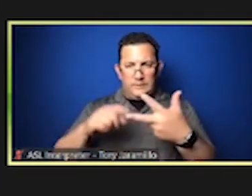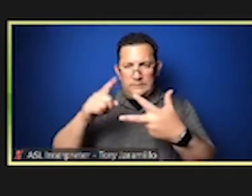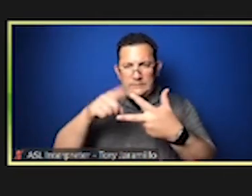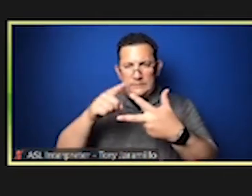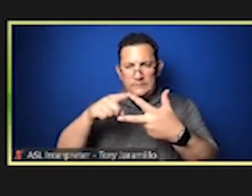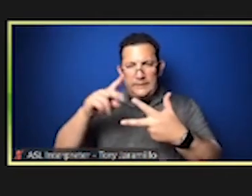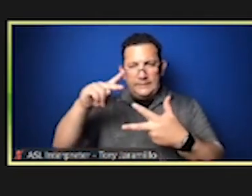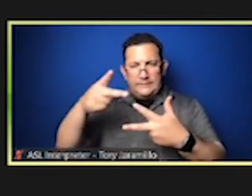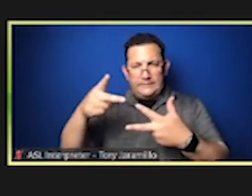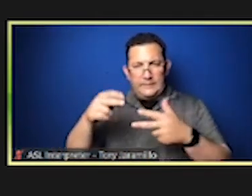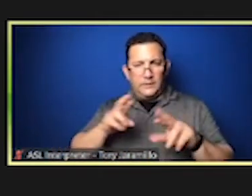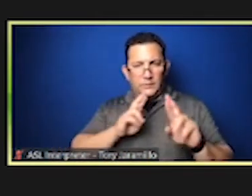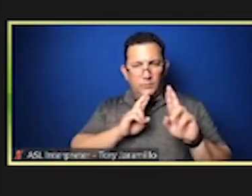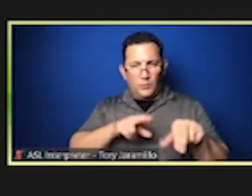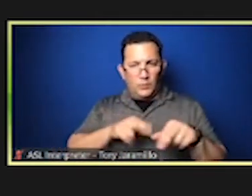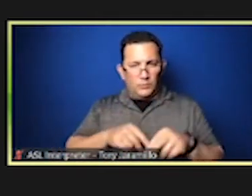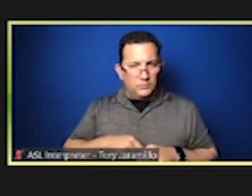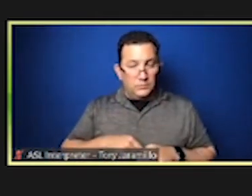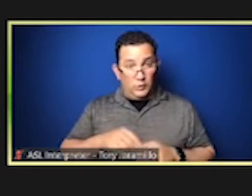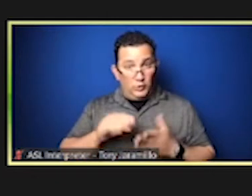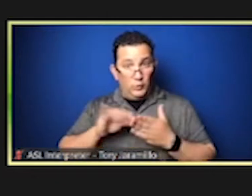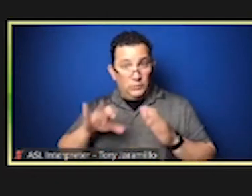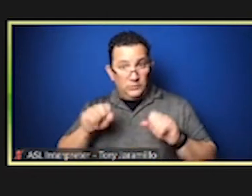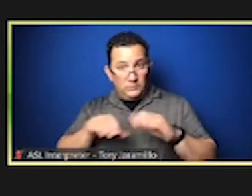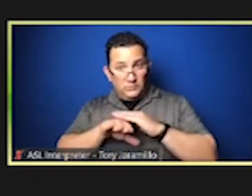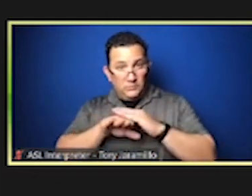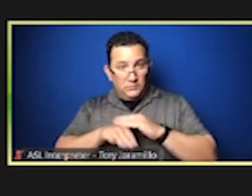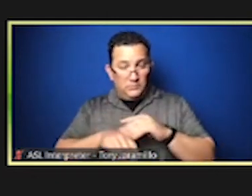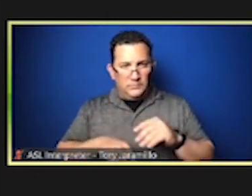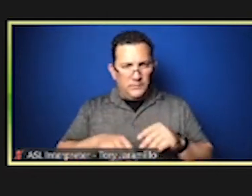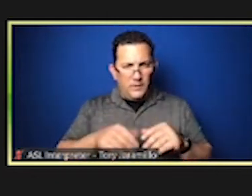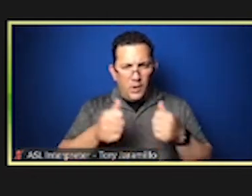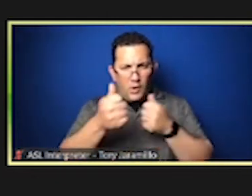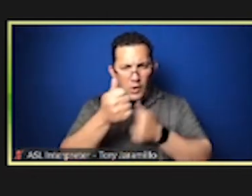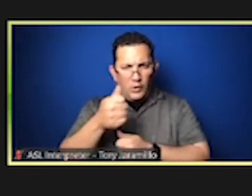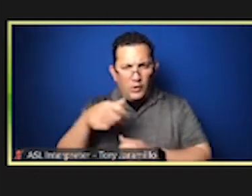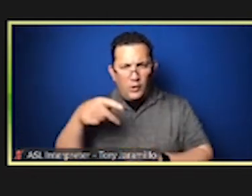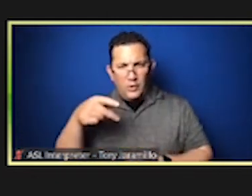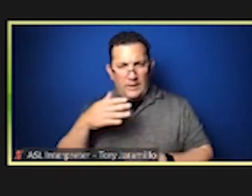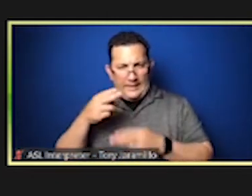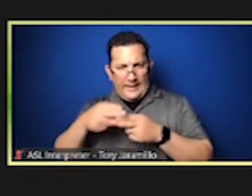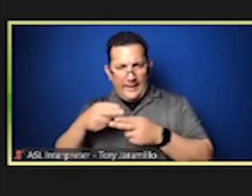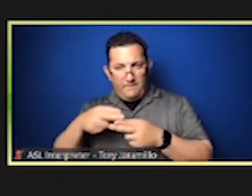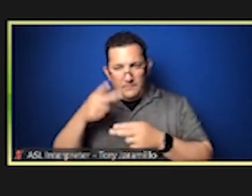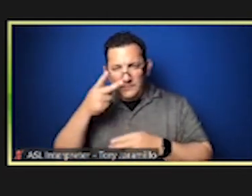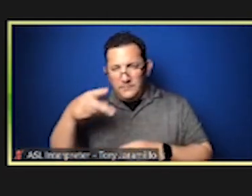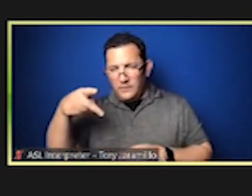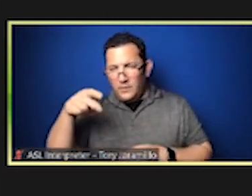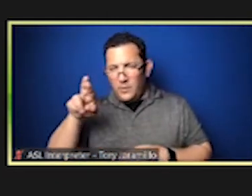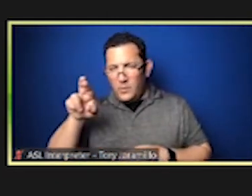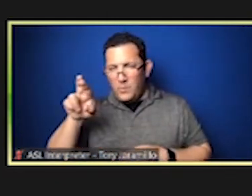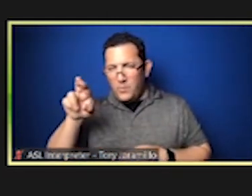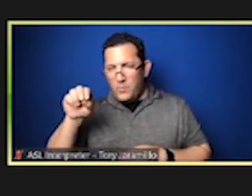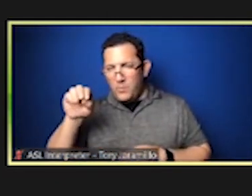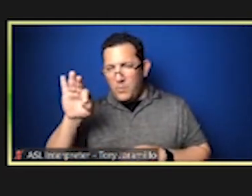have access to in their profile, so under their name, profile,